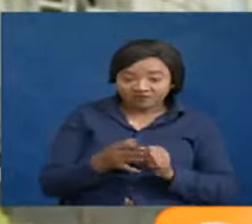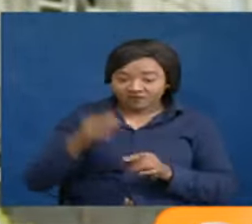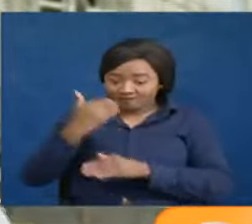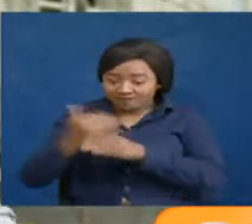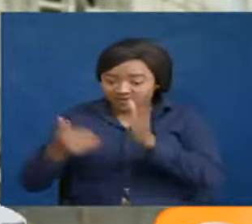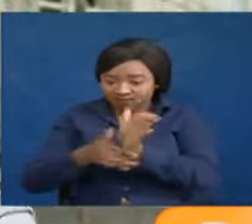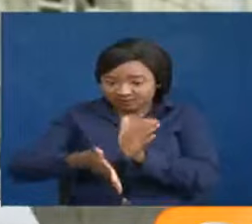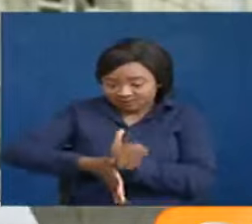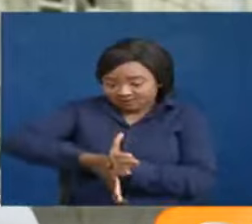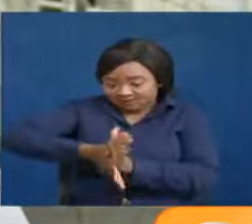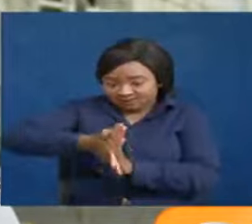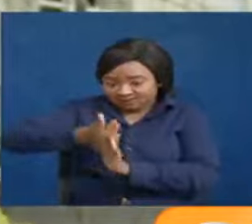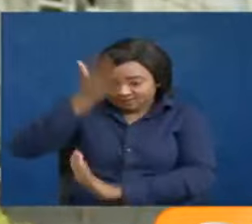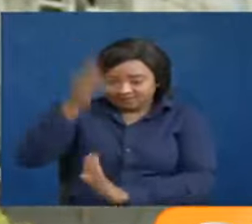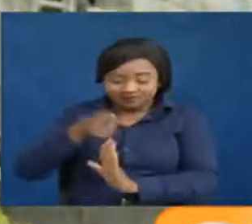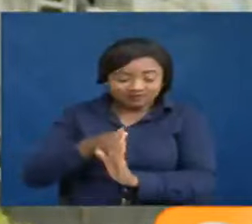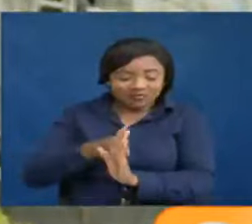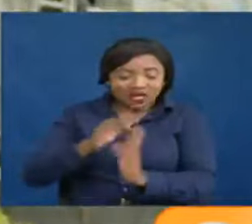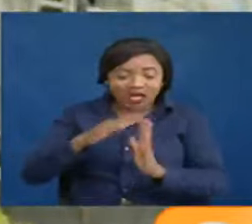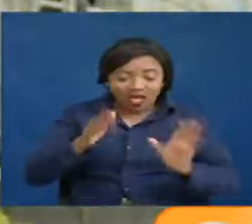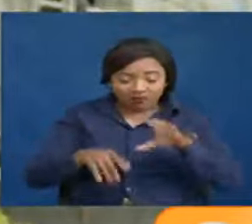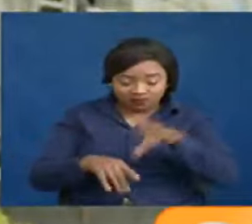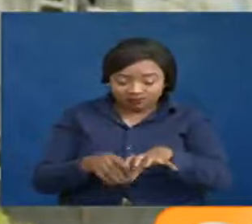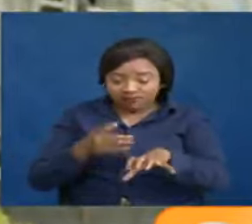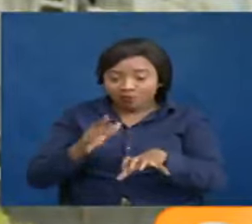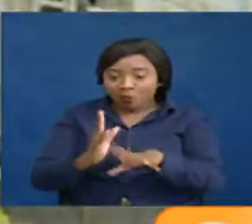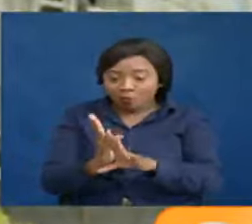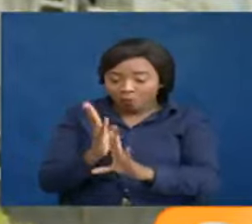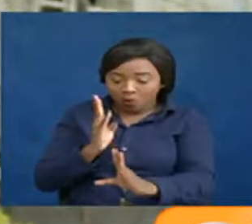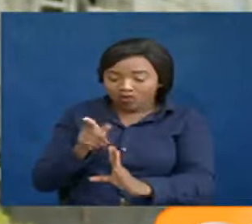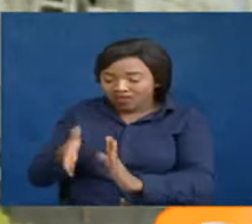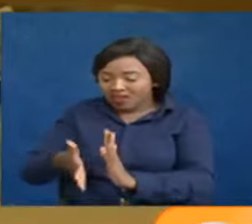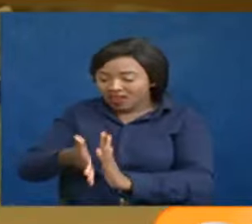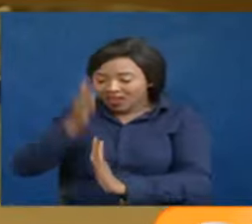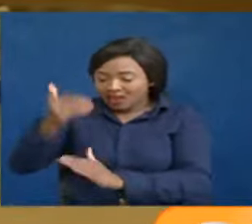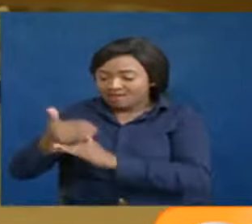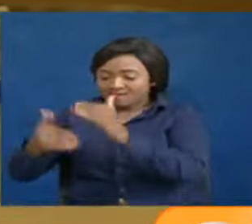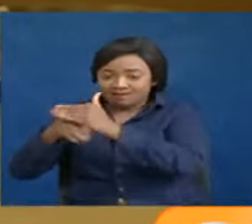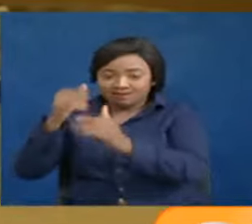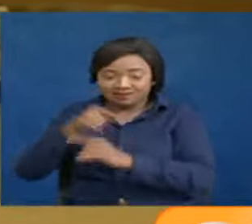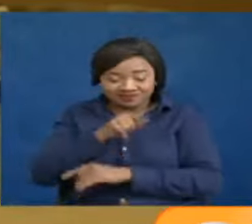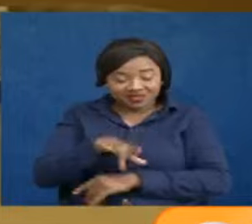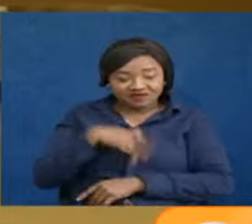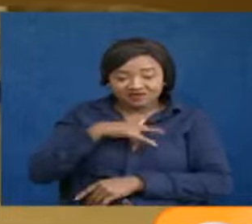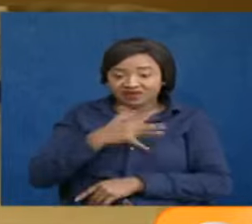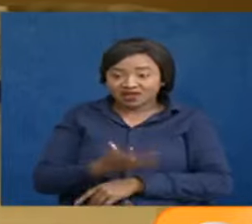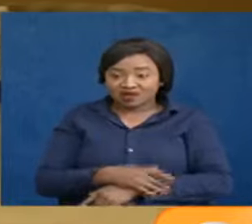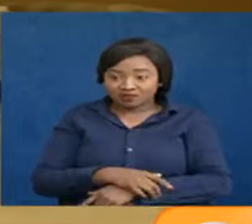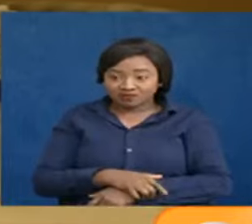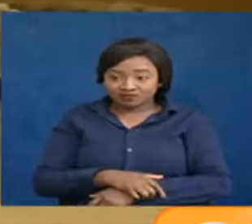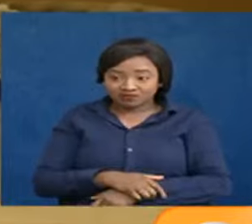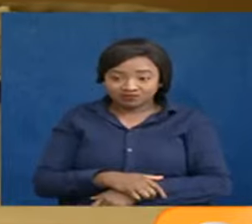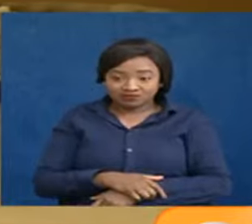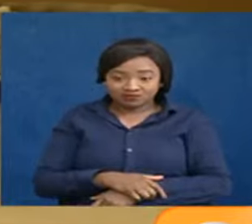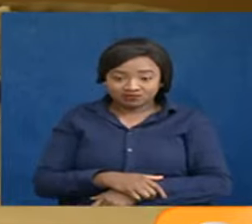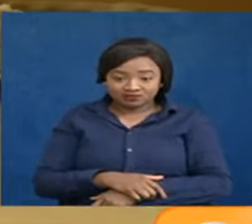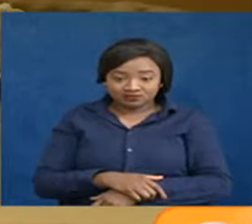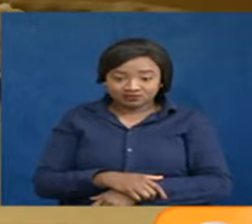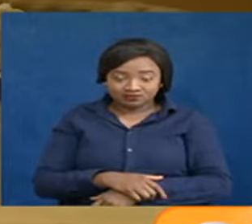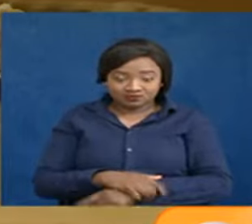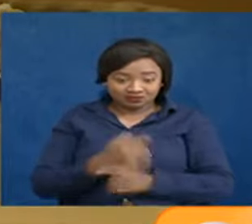Unaona? Ebu niambie mwenye hiyo nyumba anasikia aje. And the tenant who is living there now. Unaona walimgongea mtoto kichwa. Siwezi enda nitoke